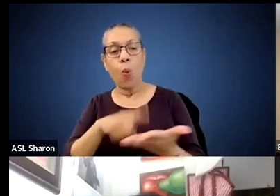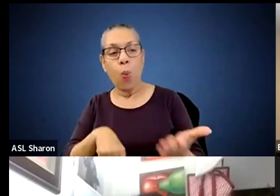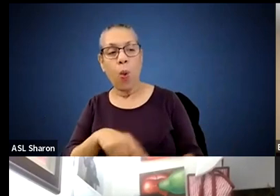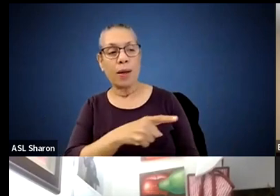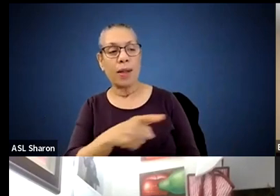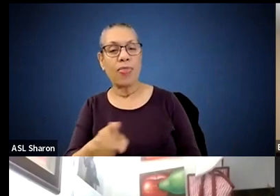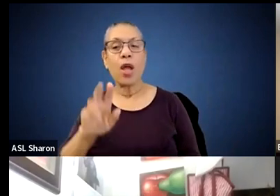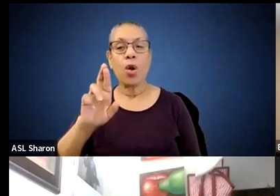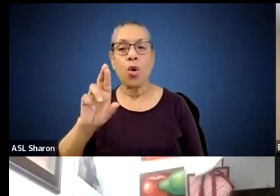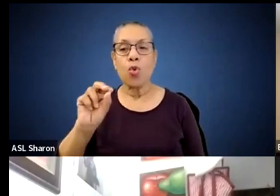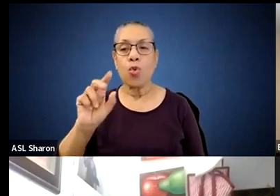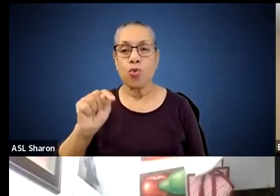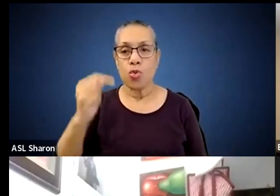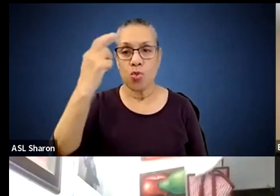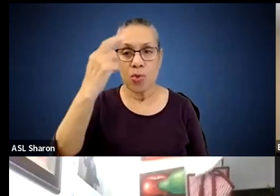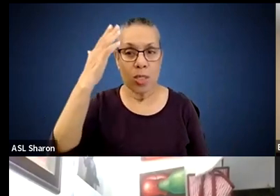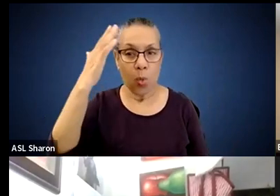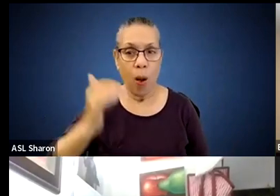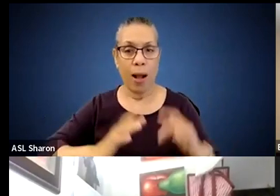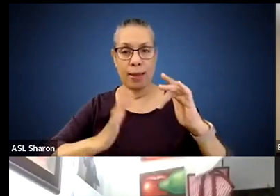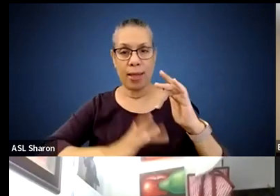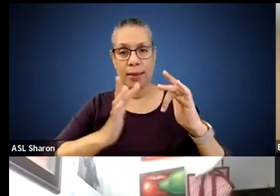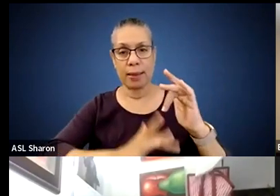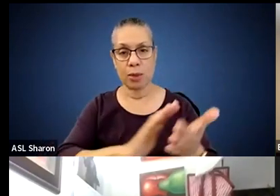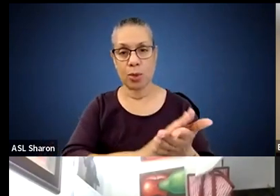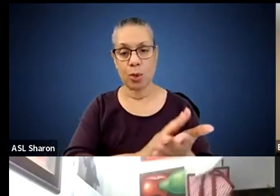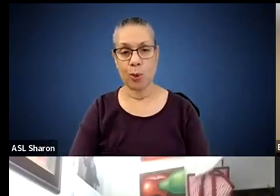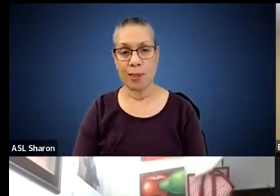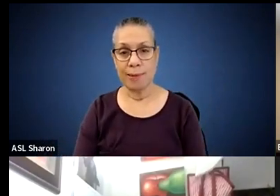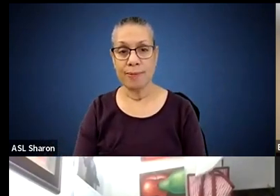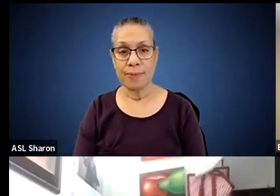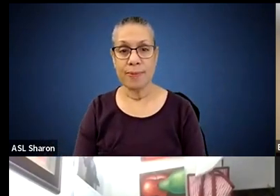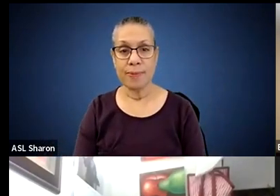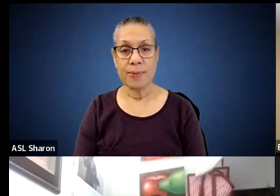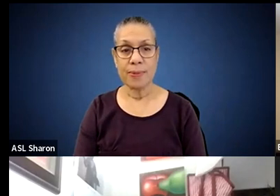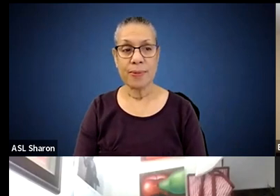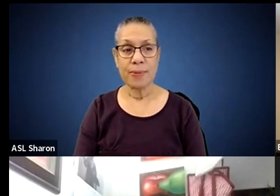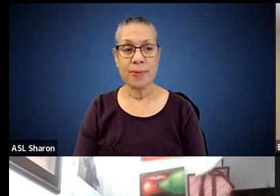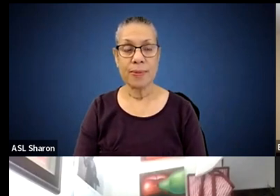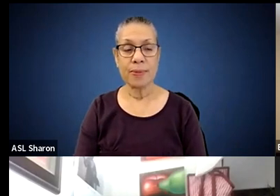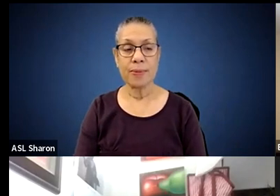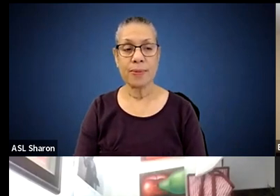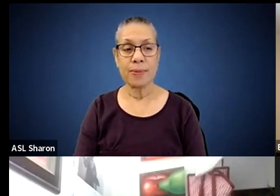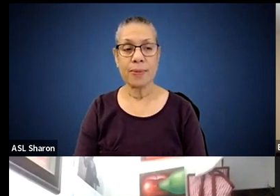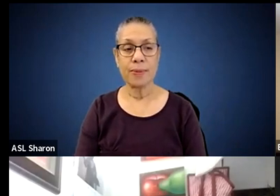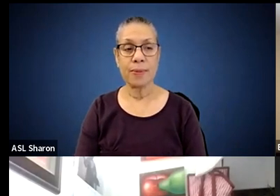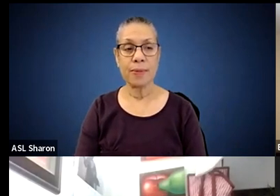root or roots are as to why they're they're out why they can't come to school regularly foreign